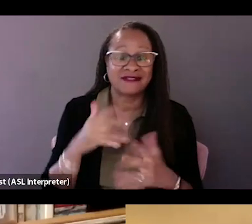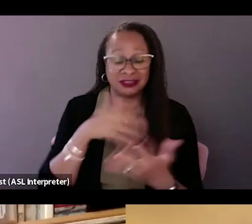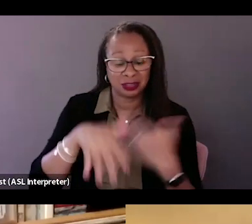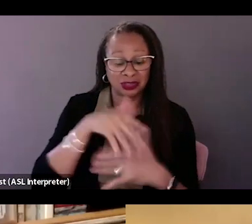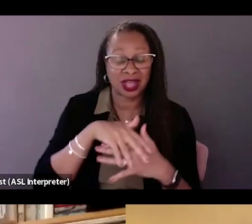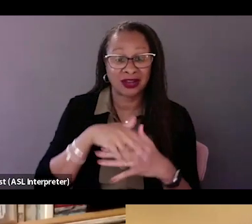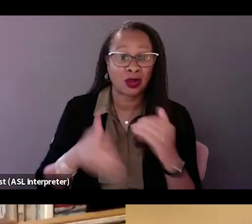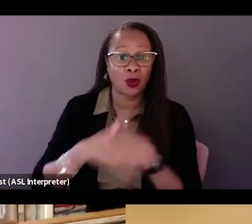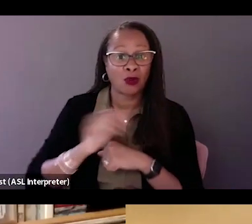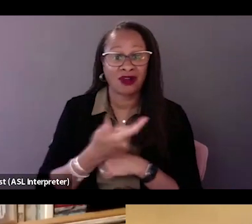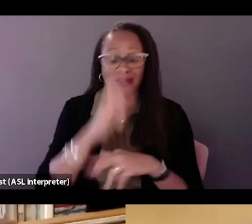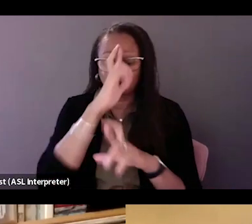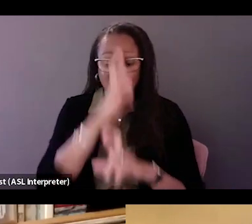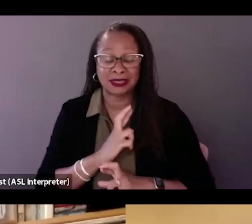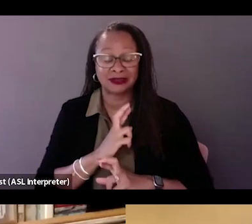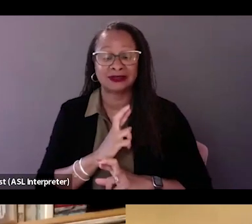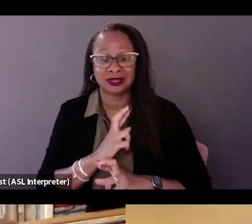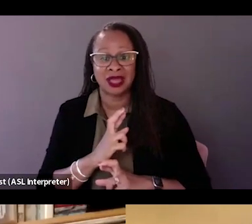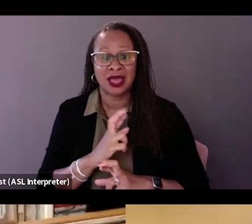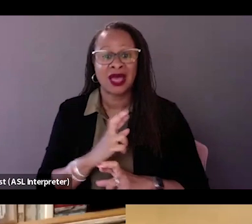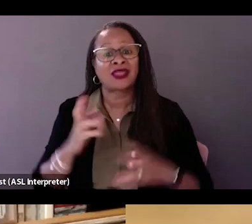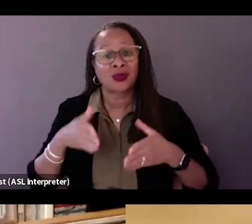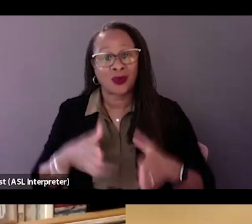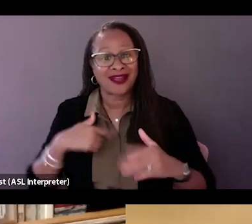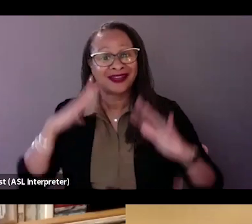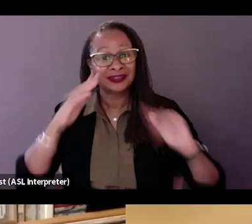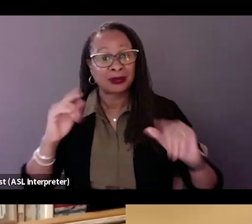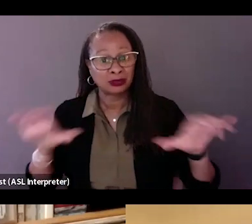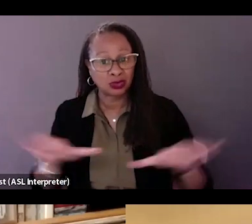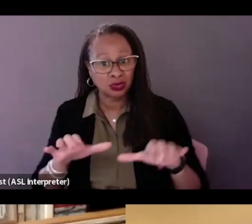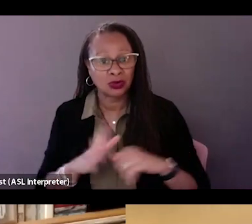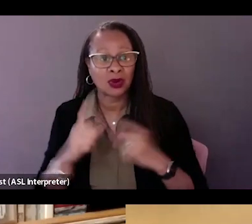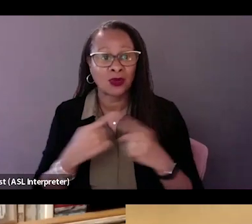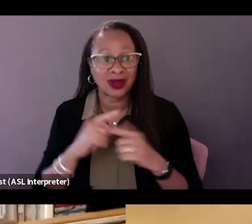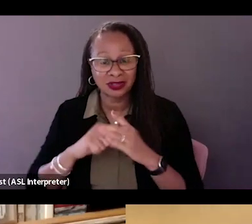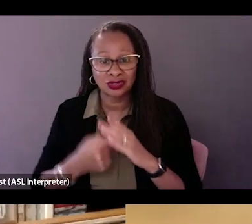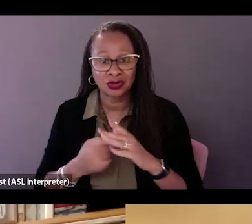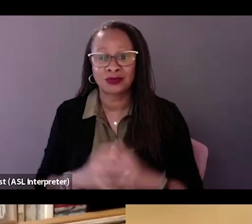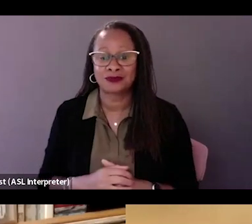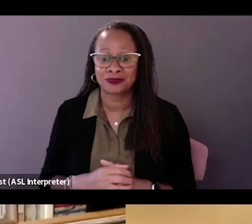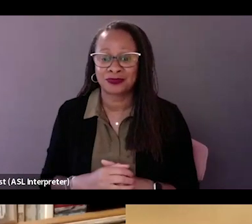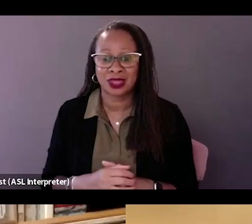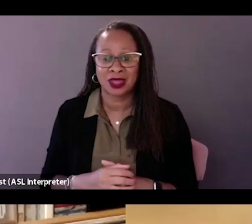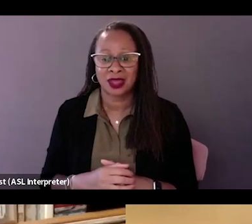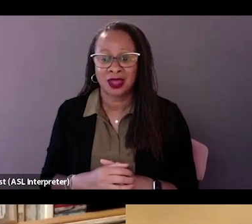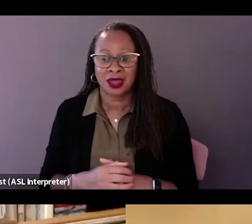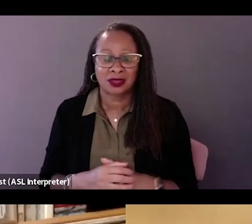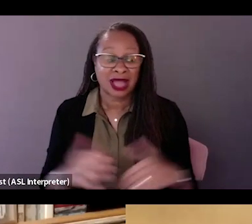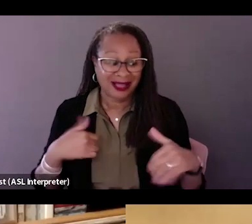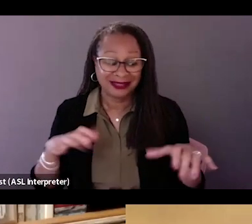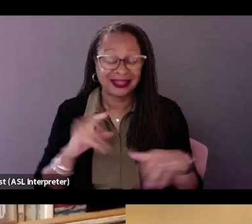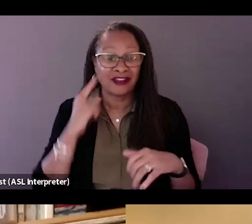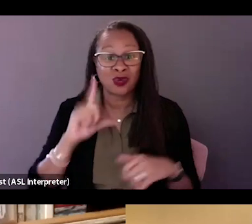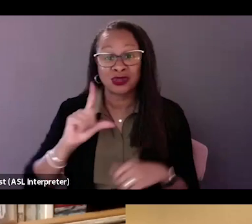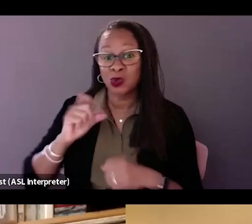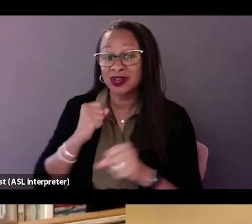large respects me the way I expected them to when I had started, for having done something for 20 years. So